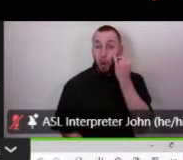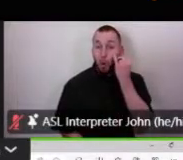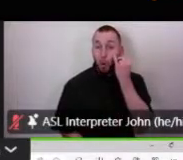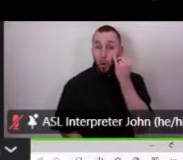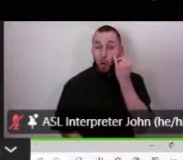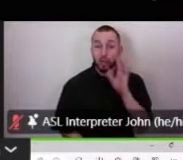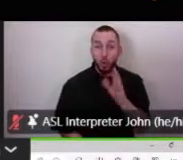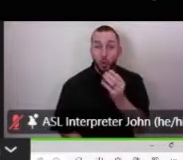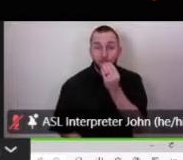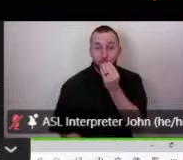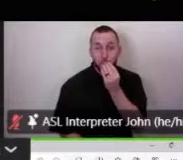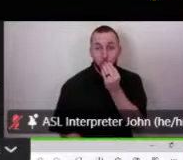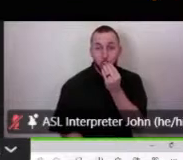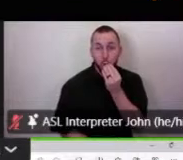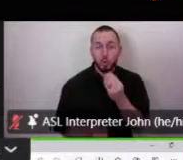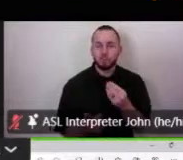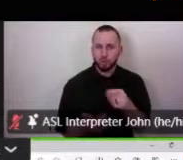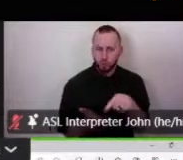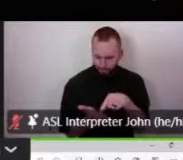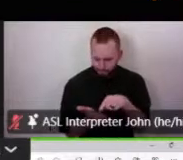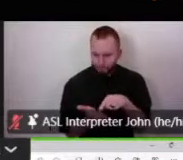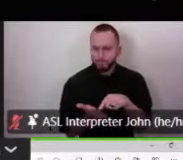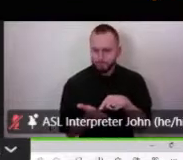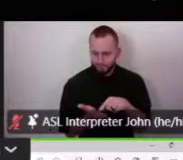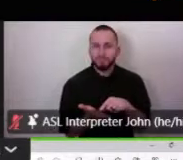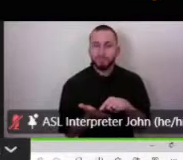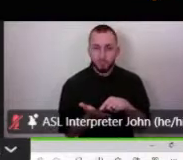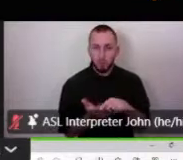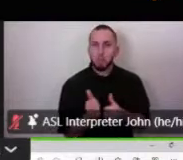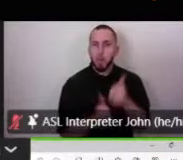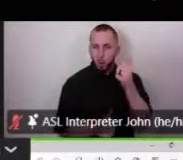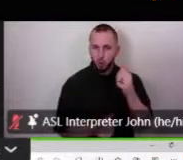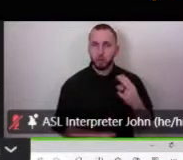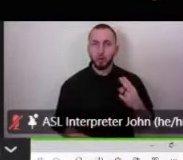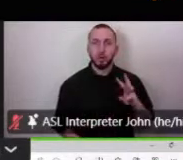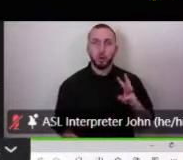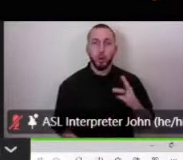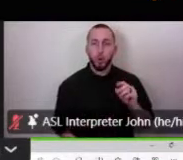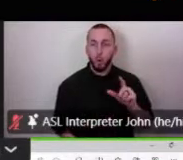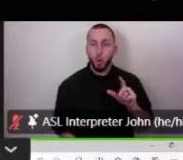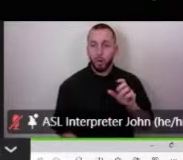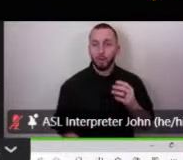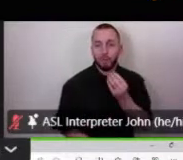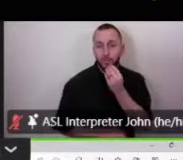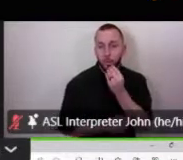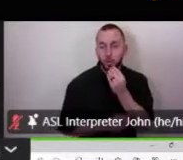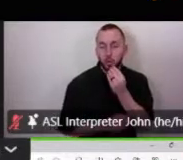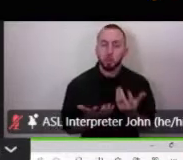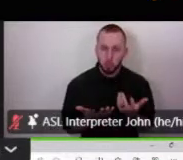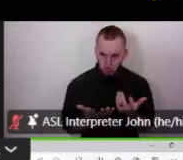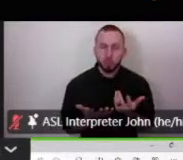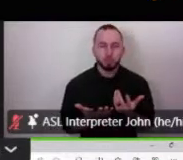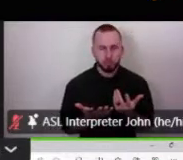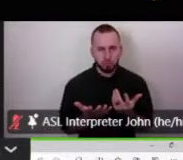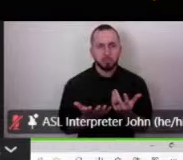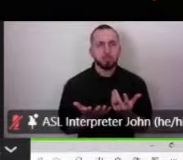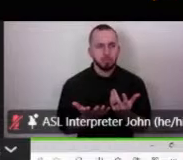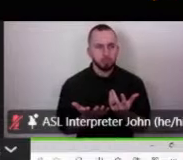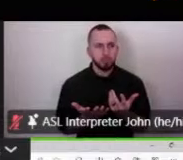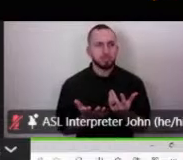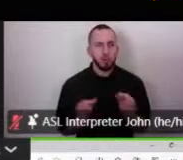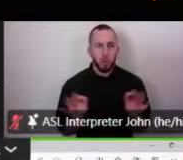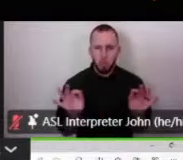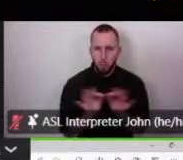foods. And so what you would look for as a tip in the ingredients is foods that have whole foods listed first